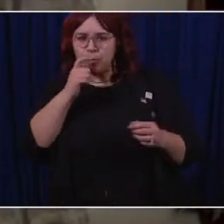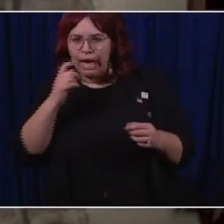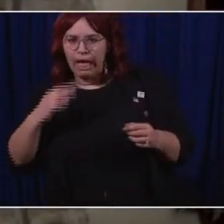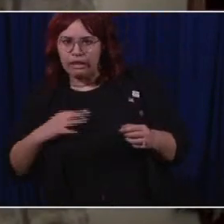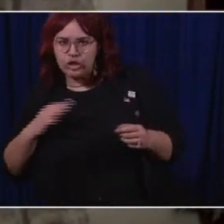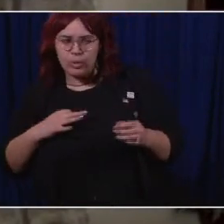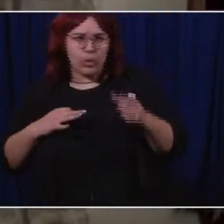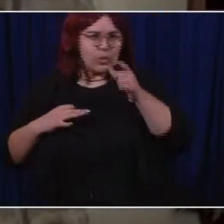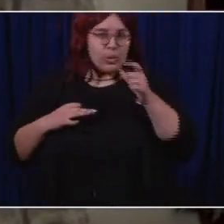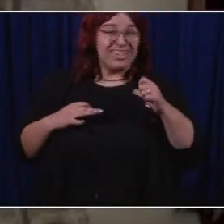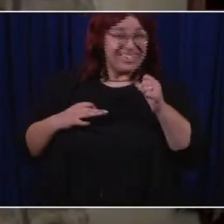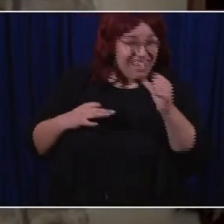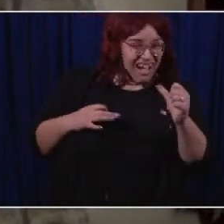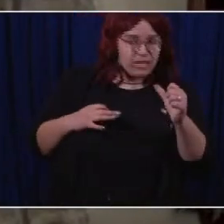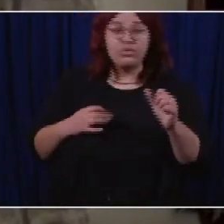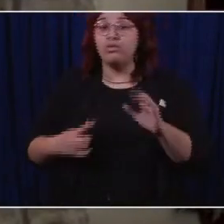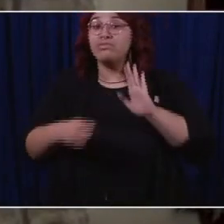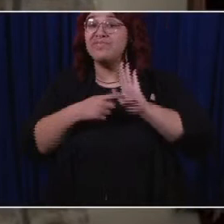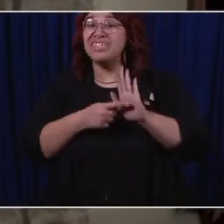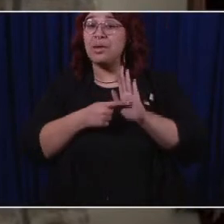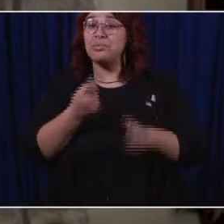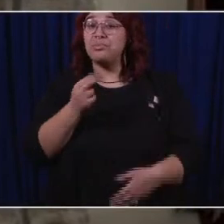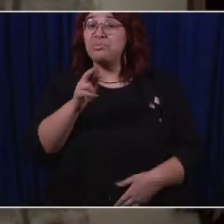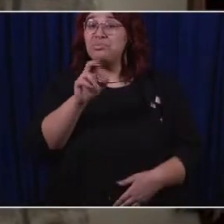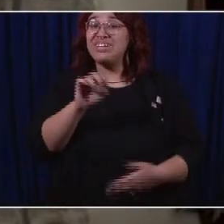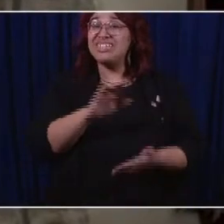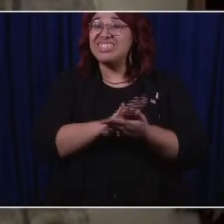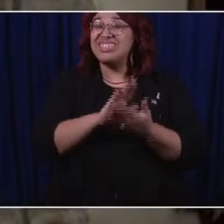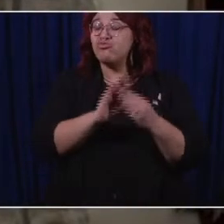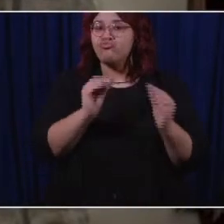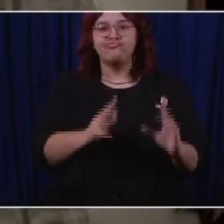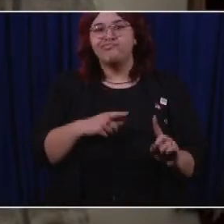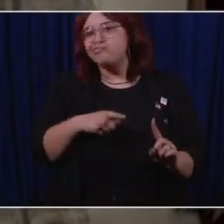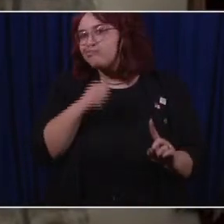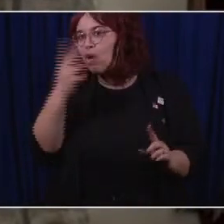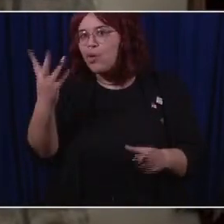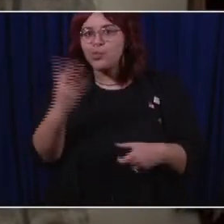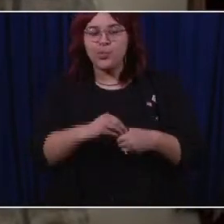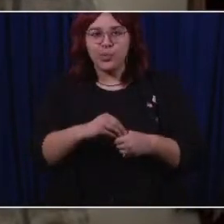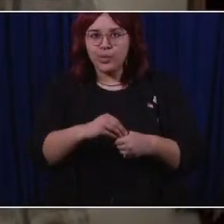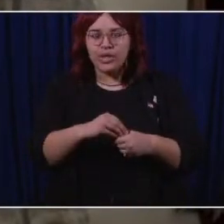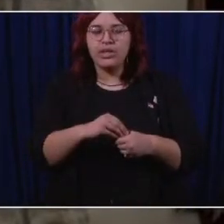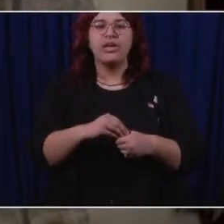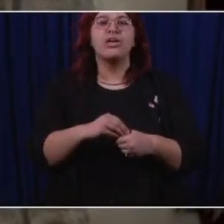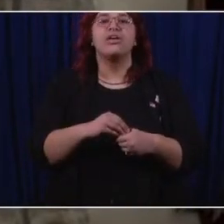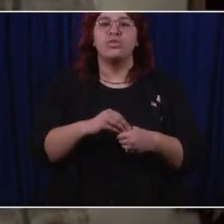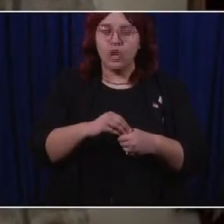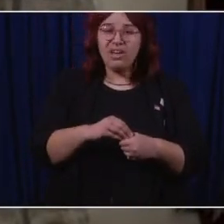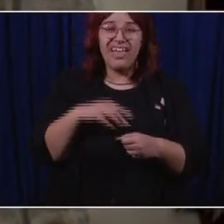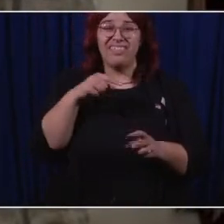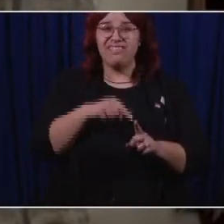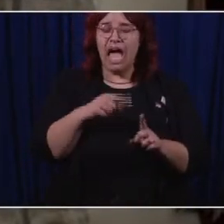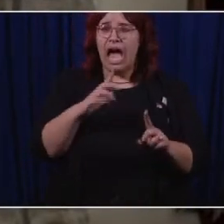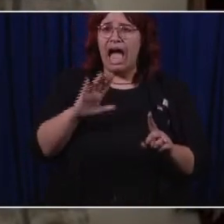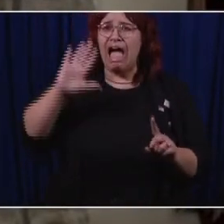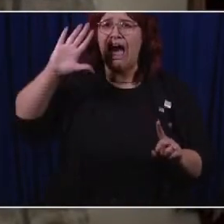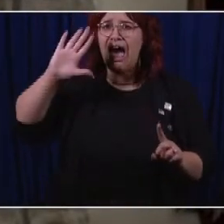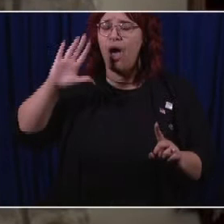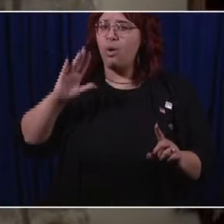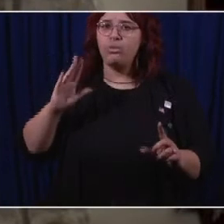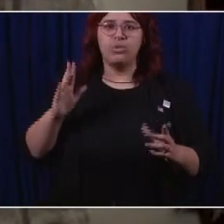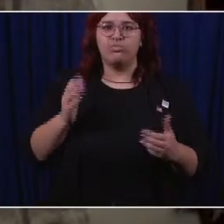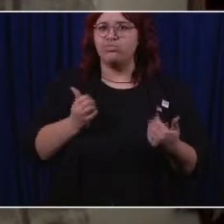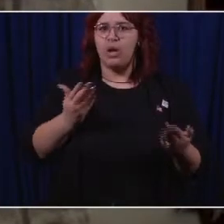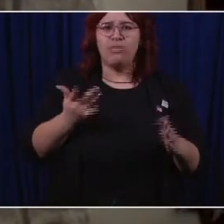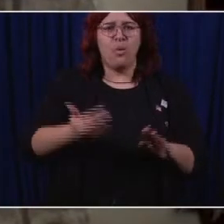preschool teachers, came out just this past Tuesday, well after the orders were placed for these districts. So my question is,